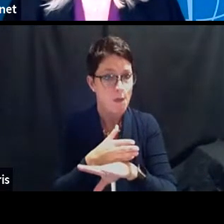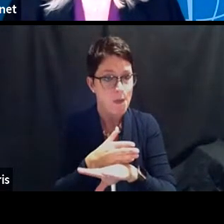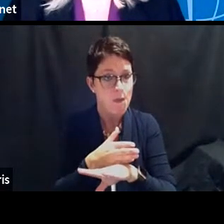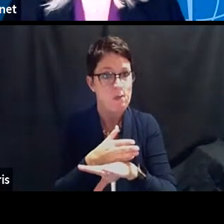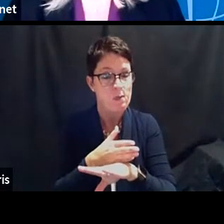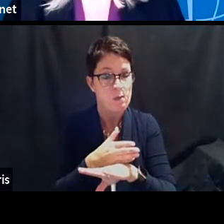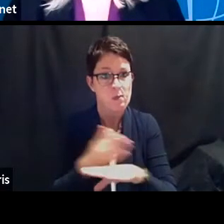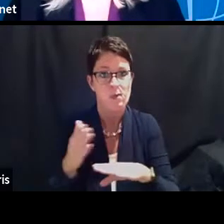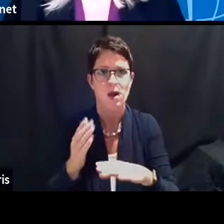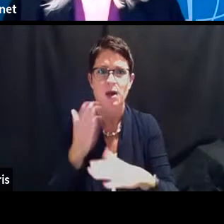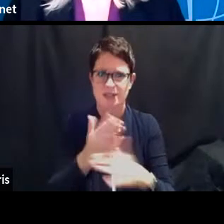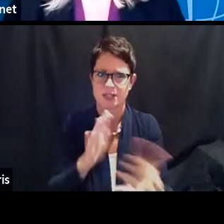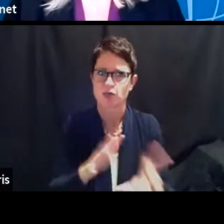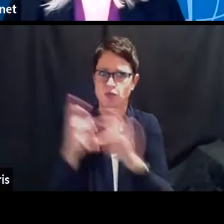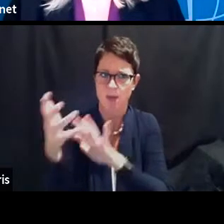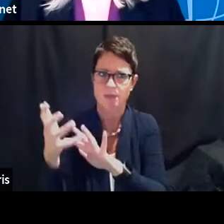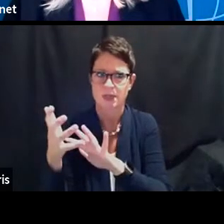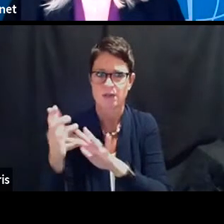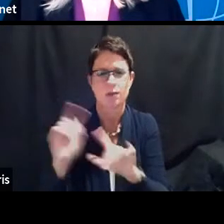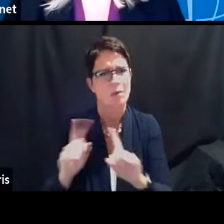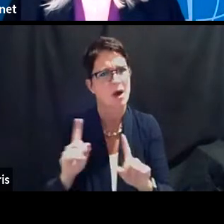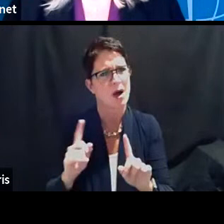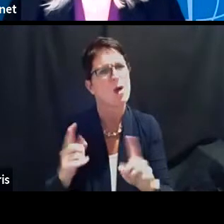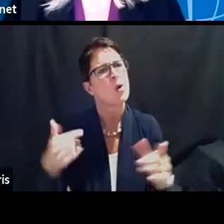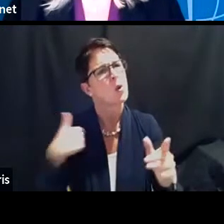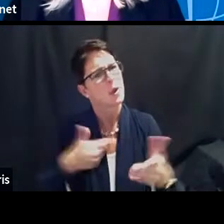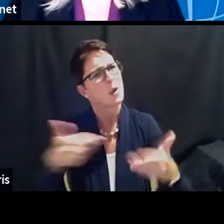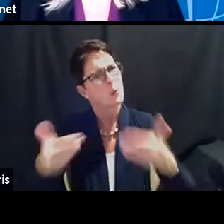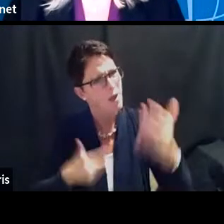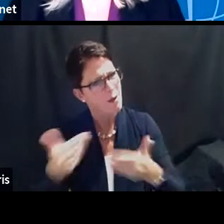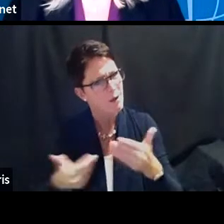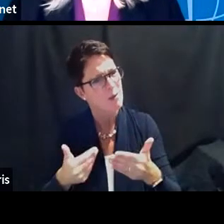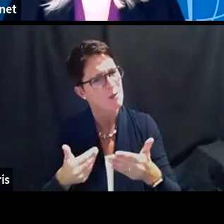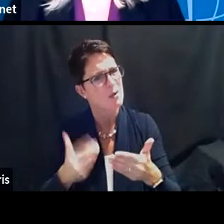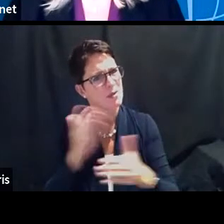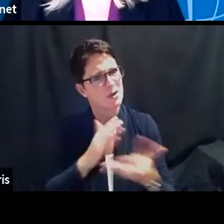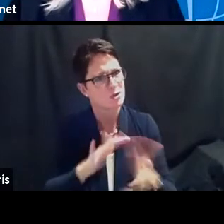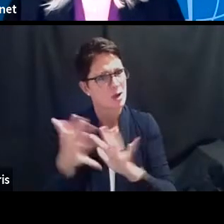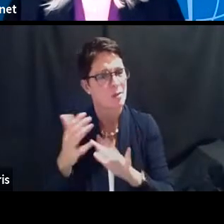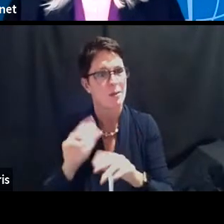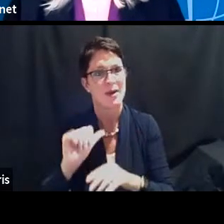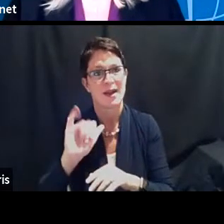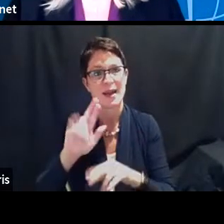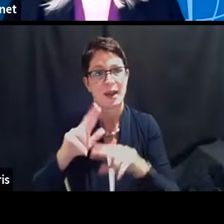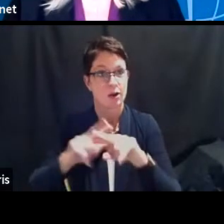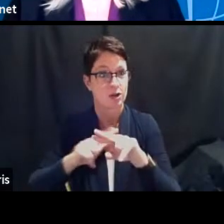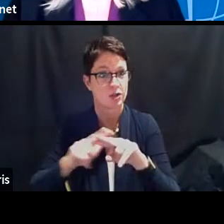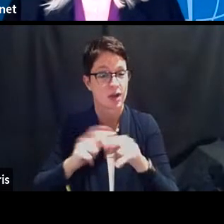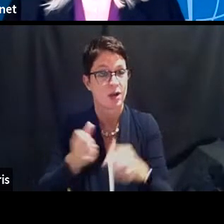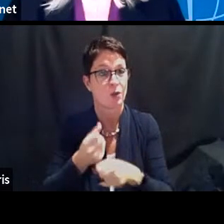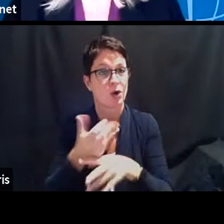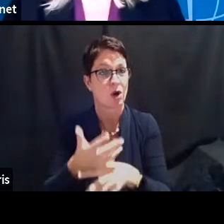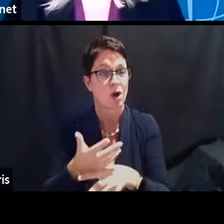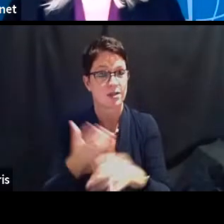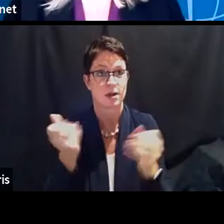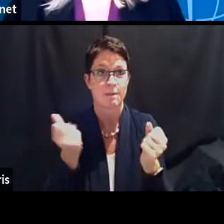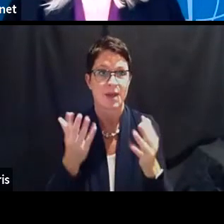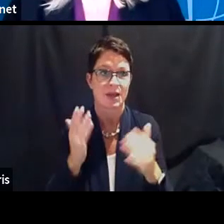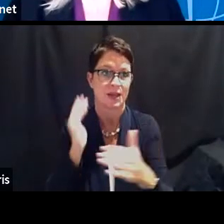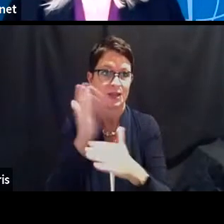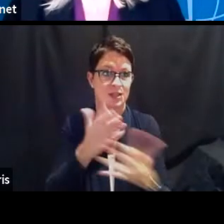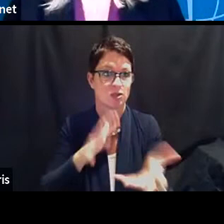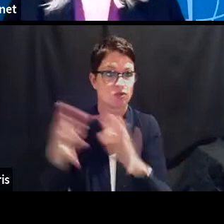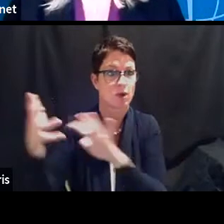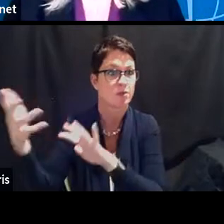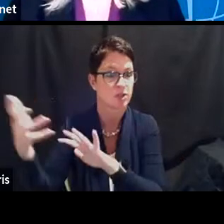although disruptive, they're welcome in a sense. However, the AirTran will further exacerbate that there are many disruptions